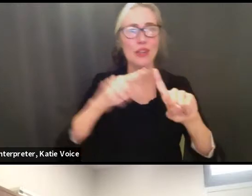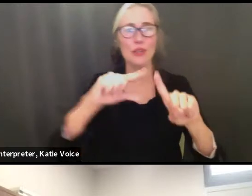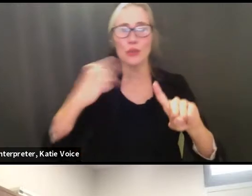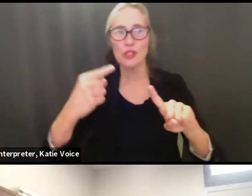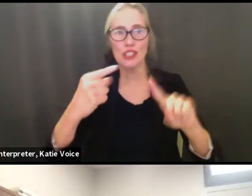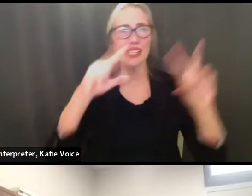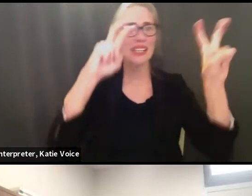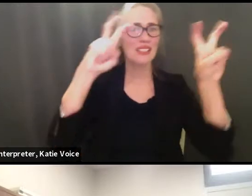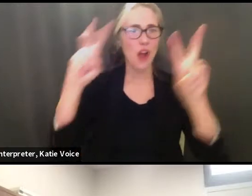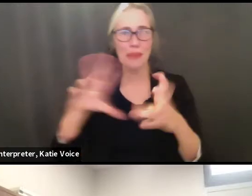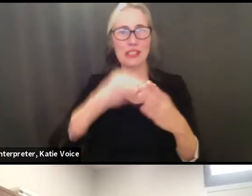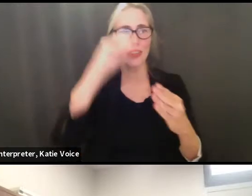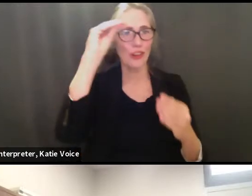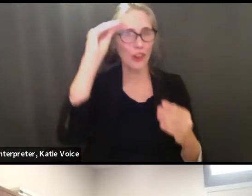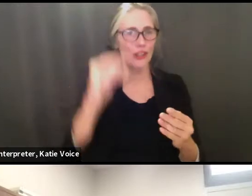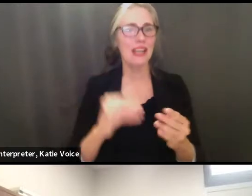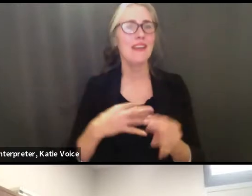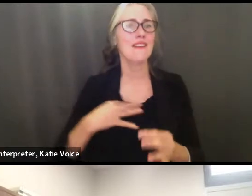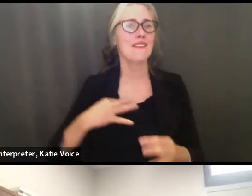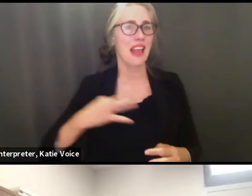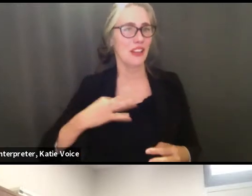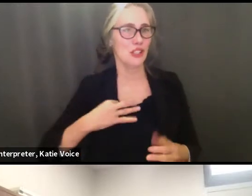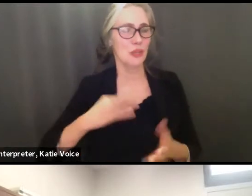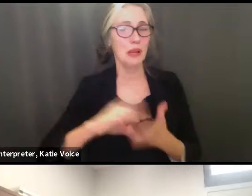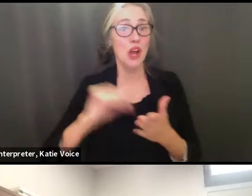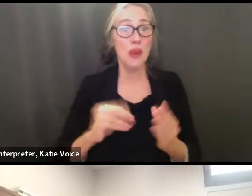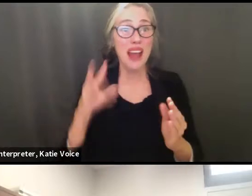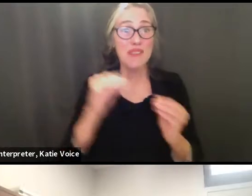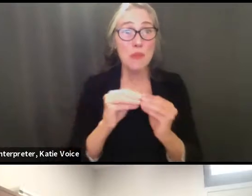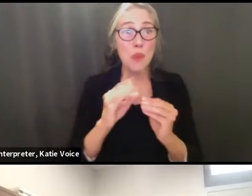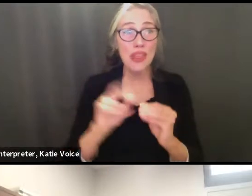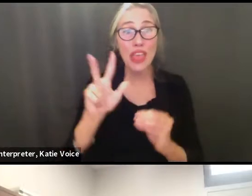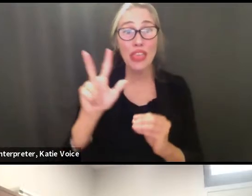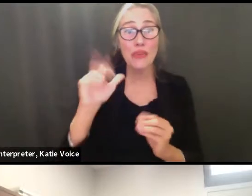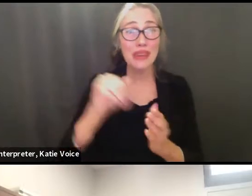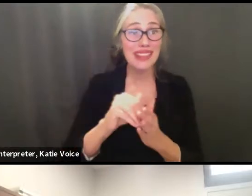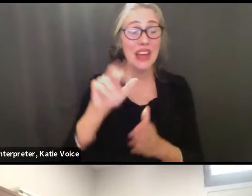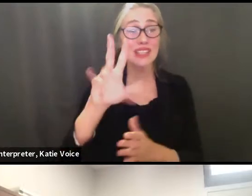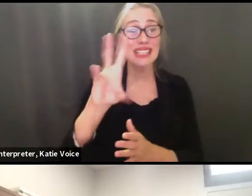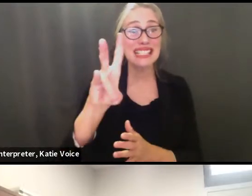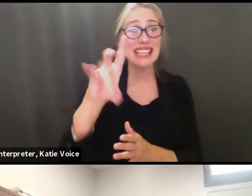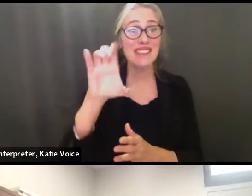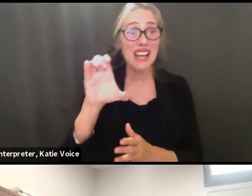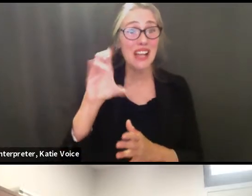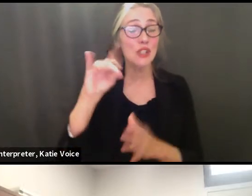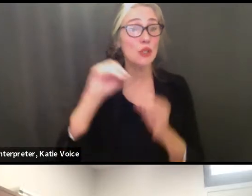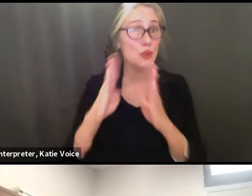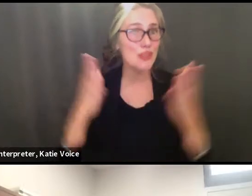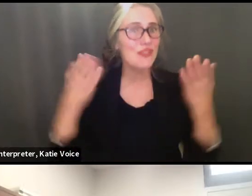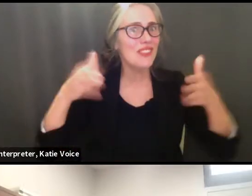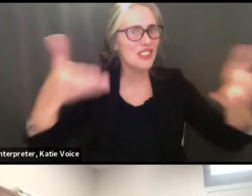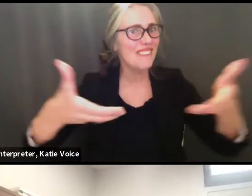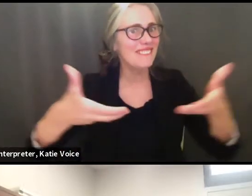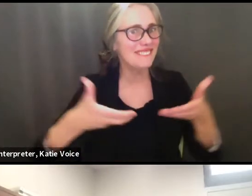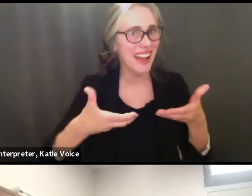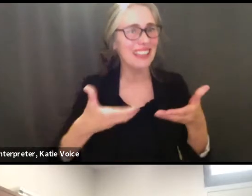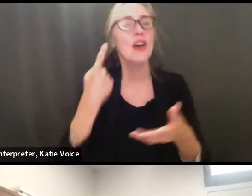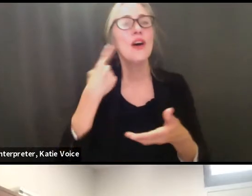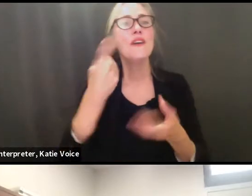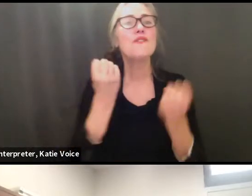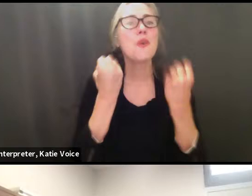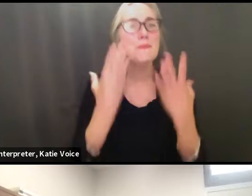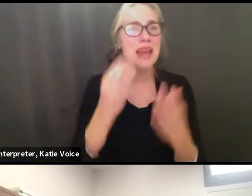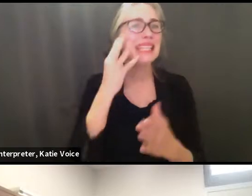slide that we have over 3,700 students total who have been invited into one of many summer